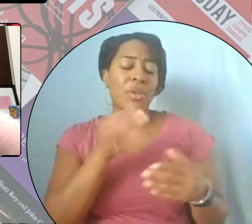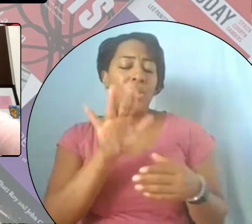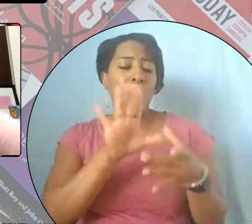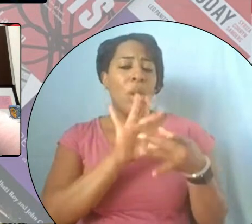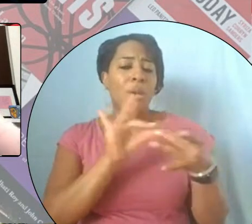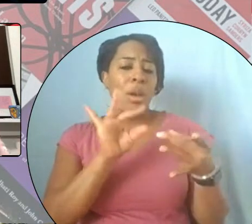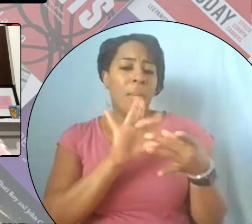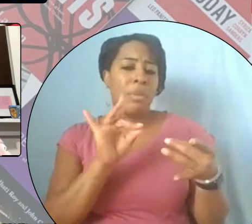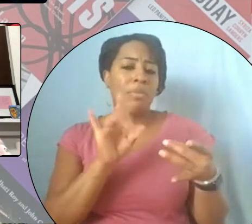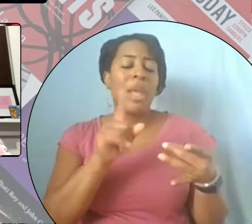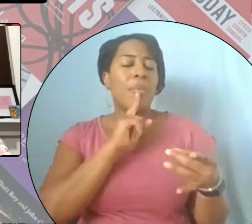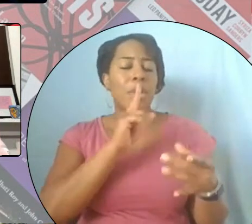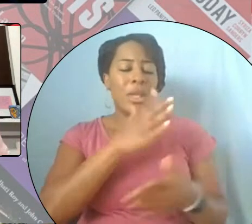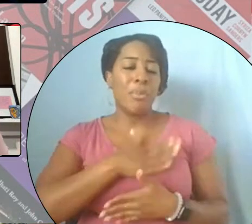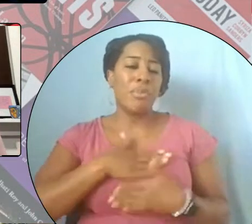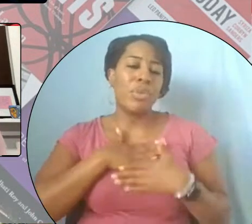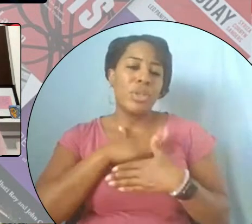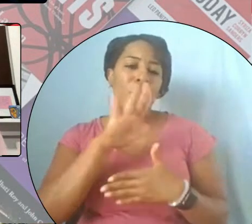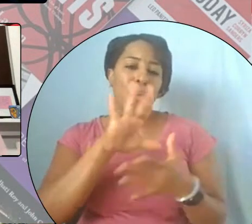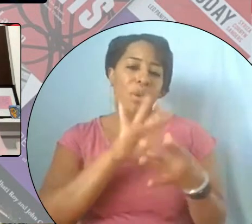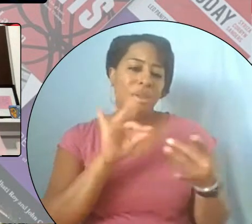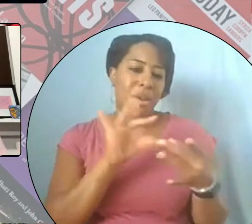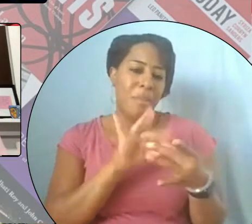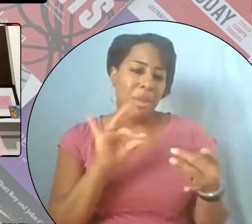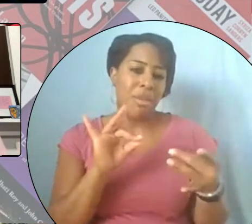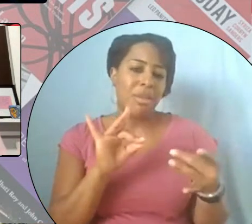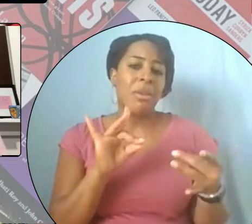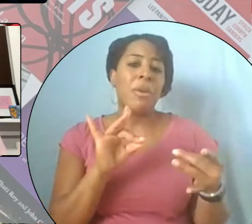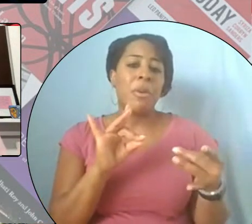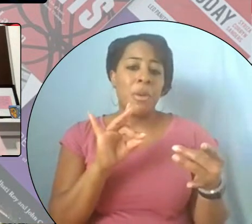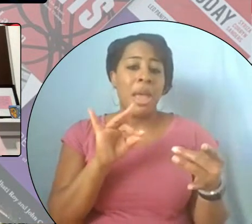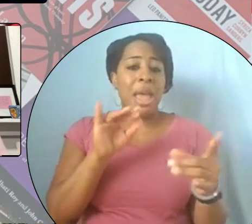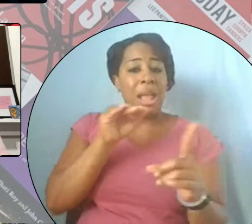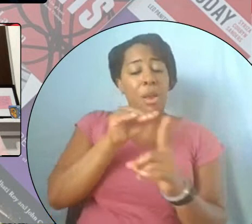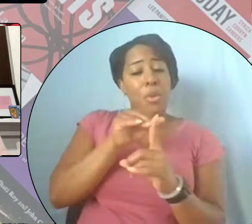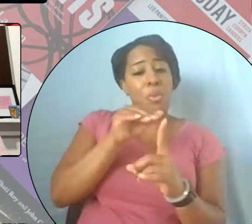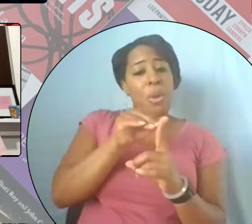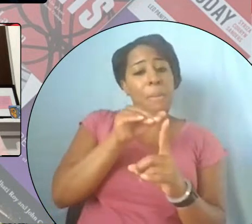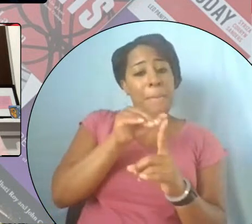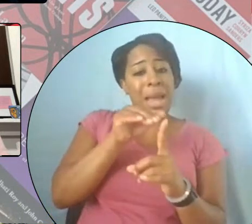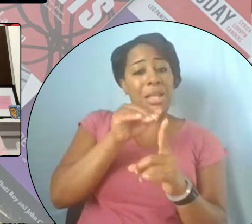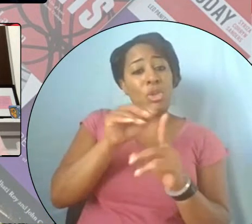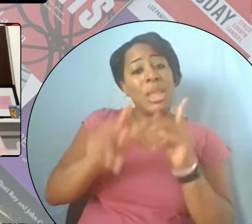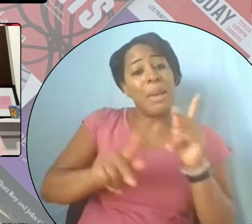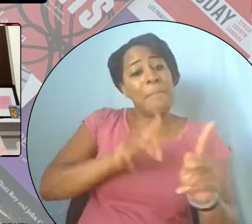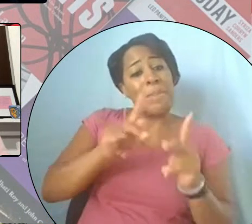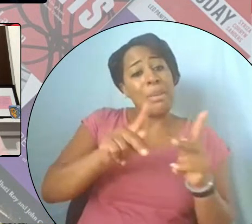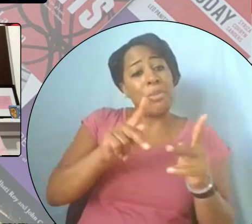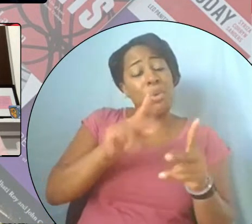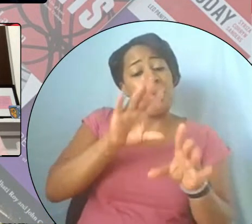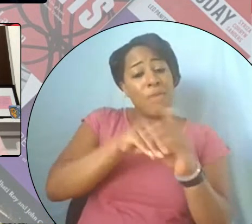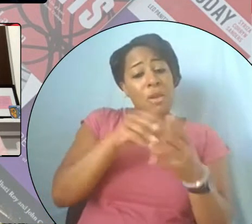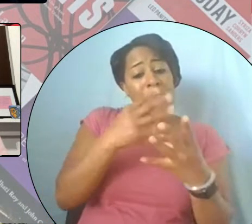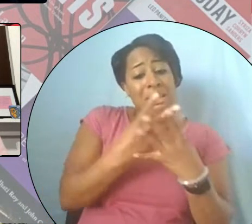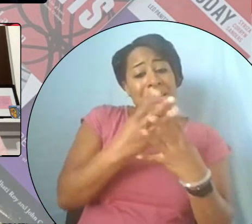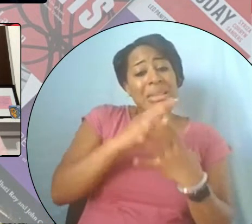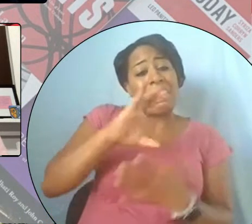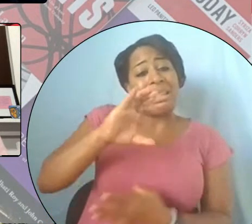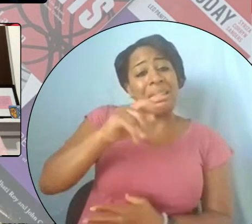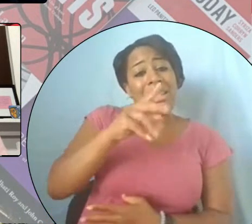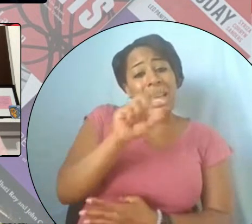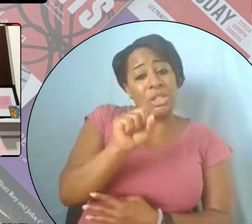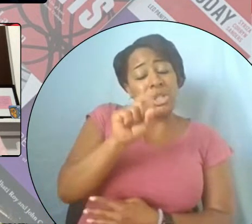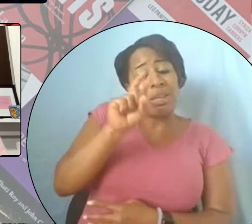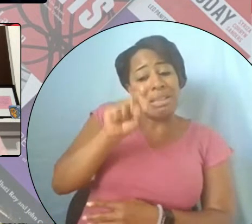comments and the reminder that people in prison and behind cages need to be part of this particular moment to defund